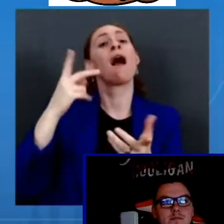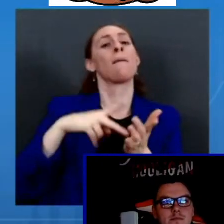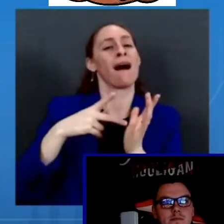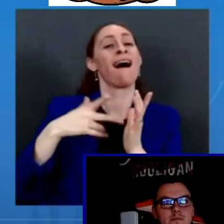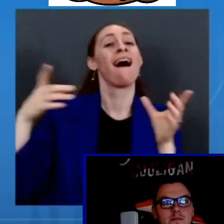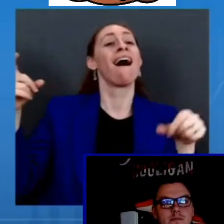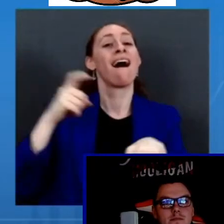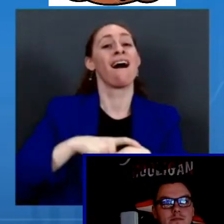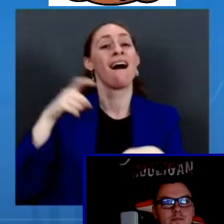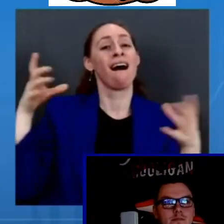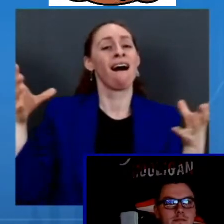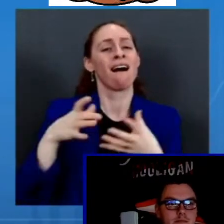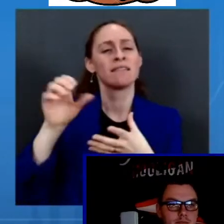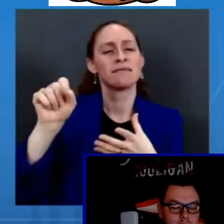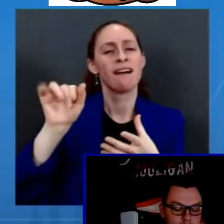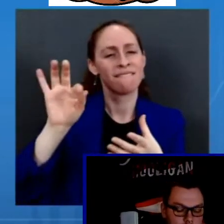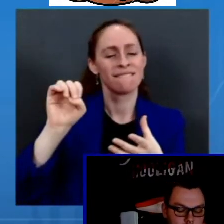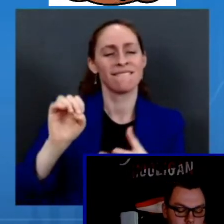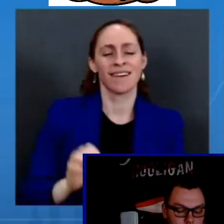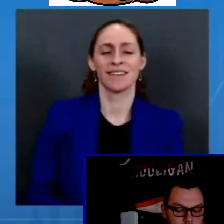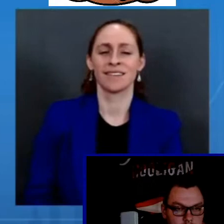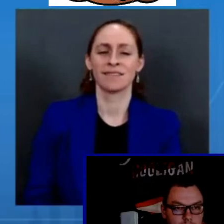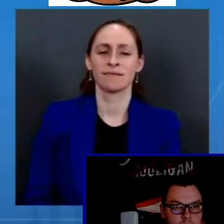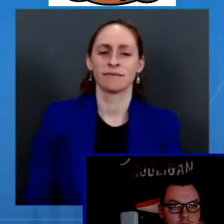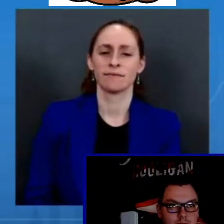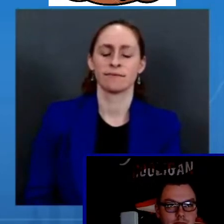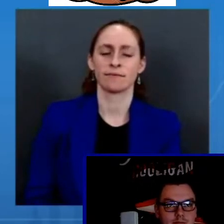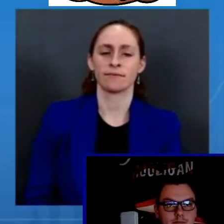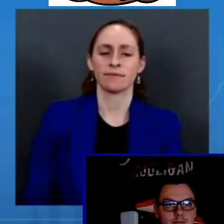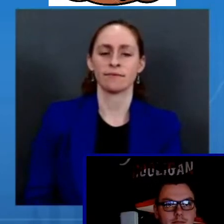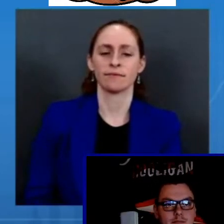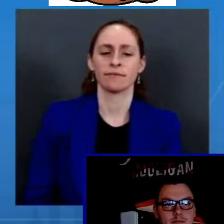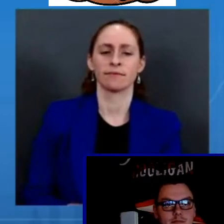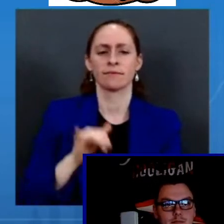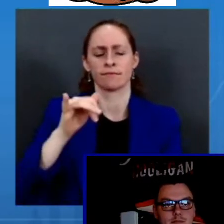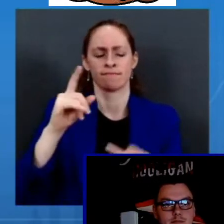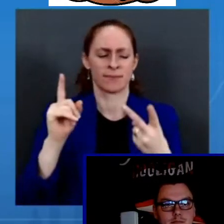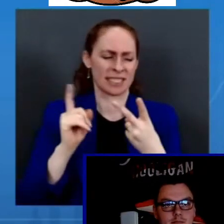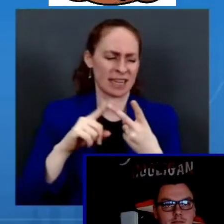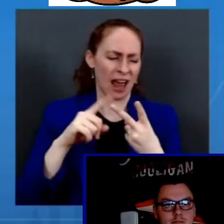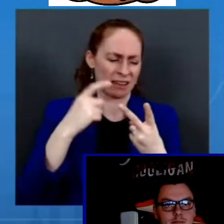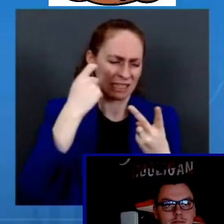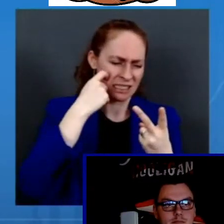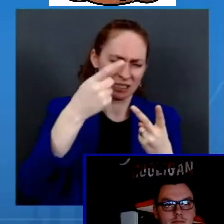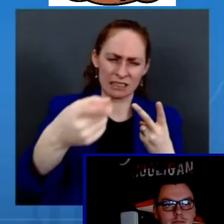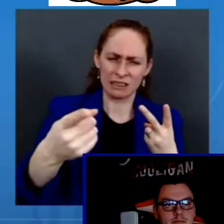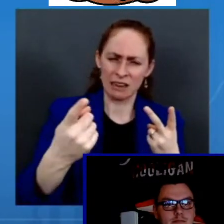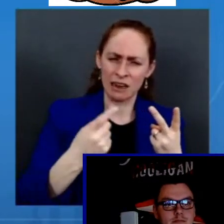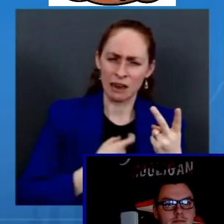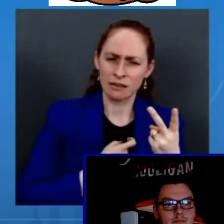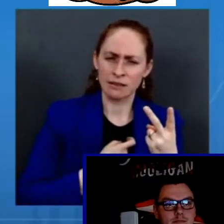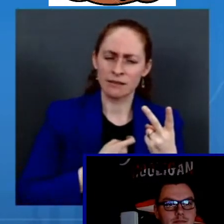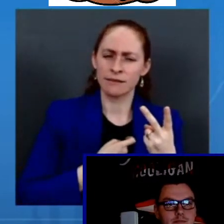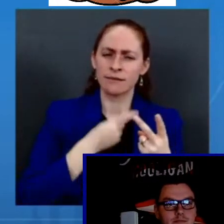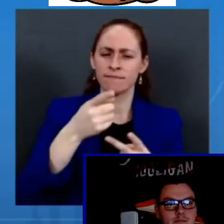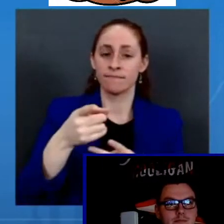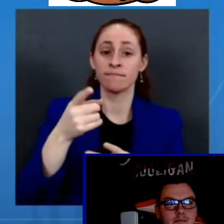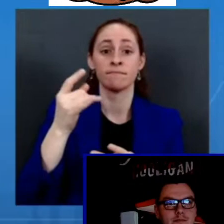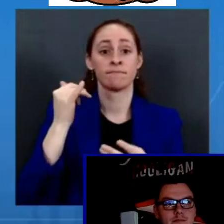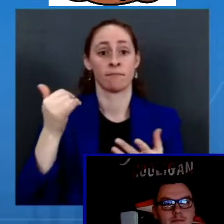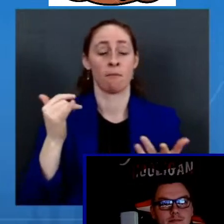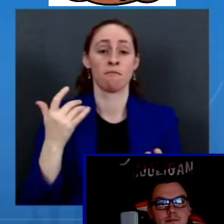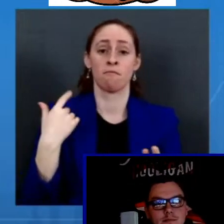With regard to your second question, our guidance right now is very clear. CDC